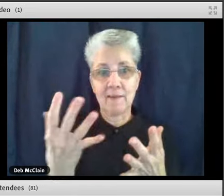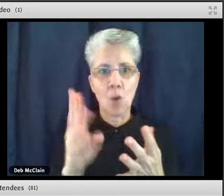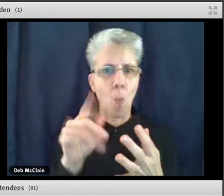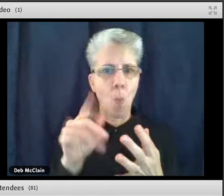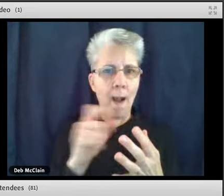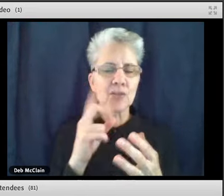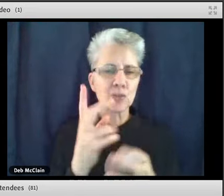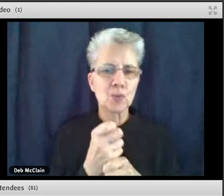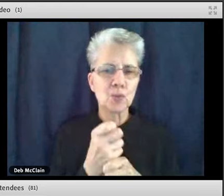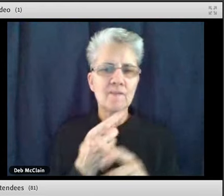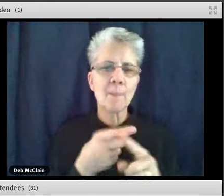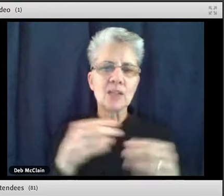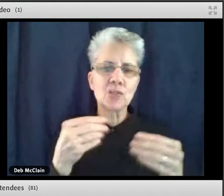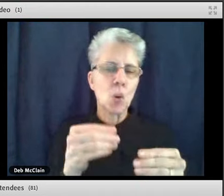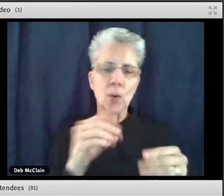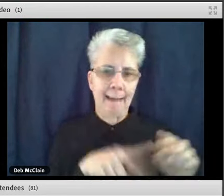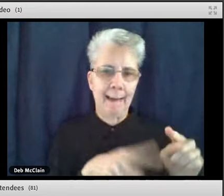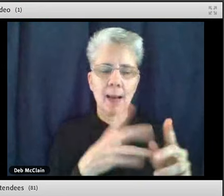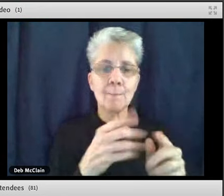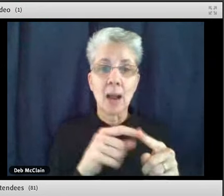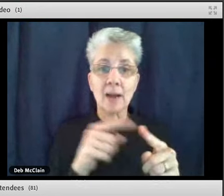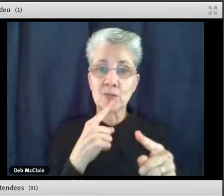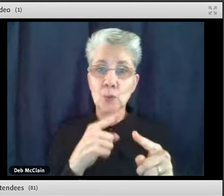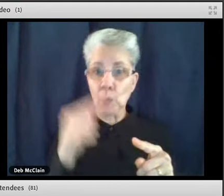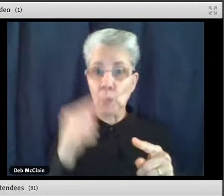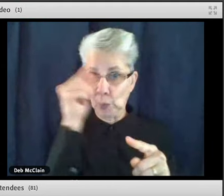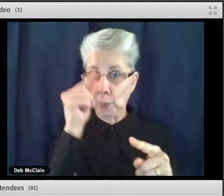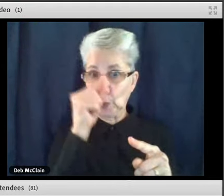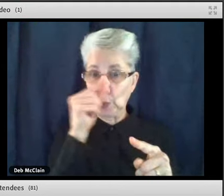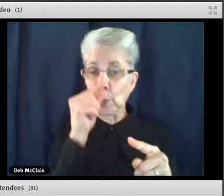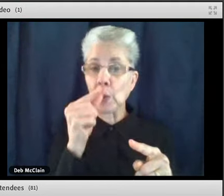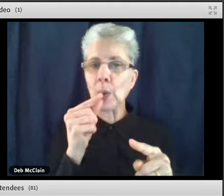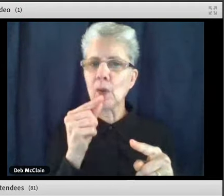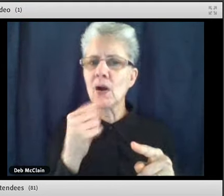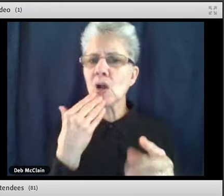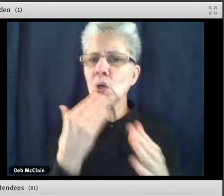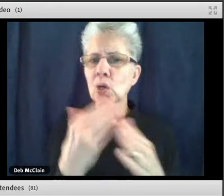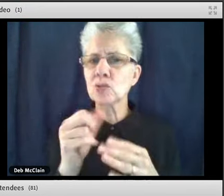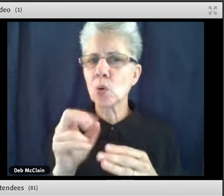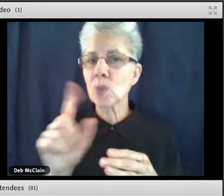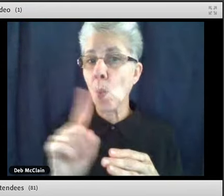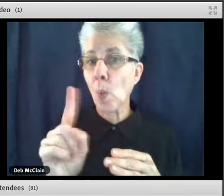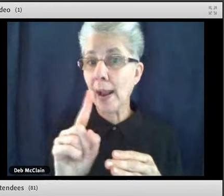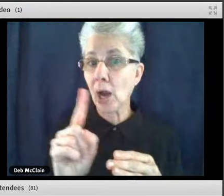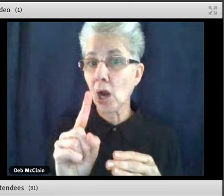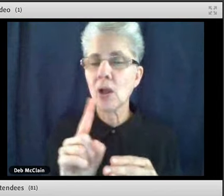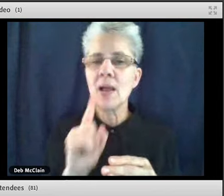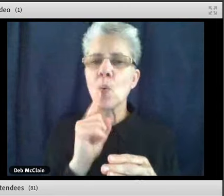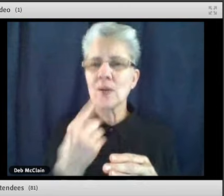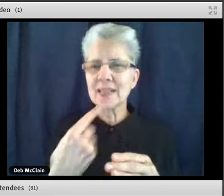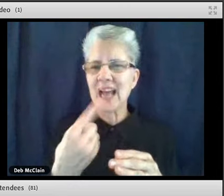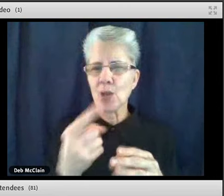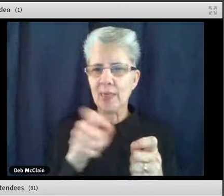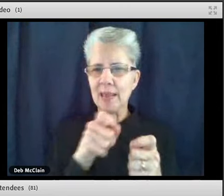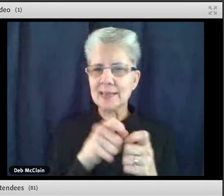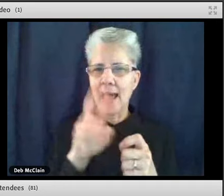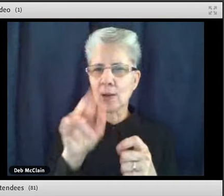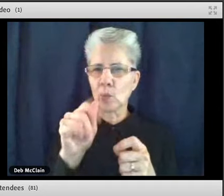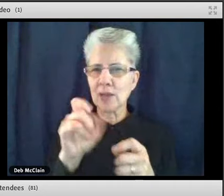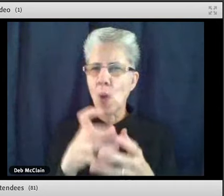that these government sites are great. And if you want to go back and look at them, of course, Florida Department of Health